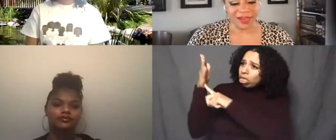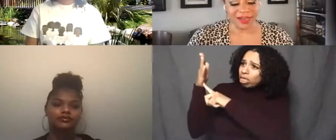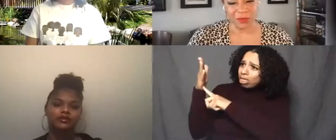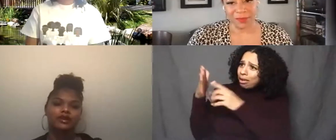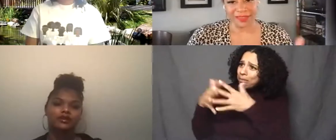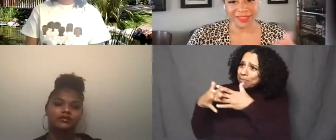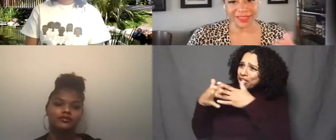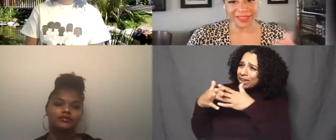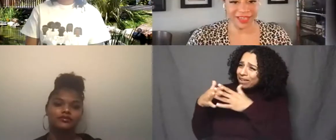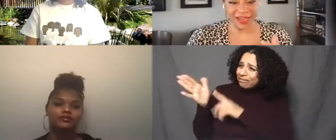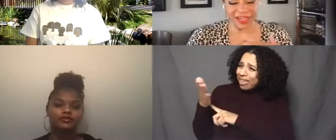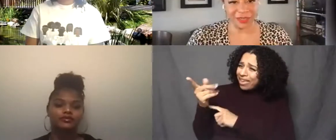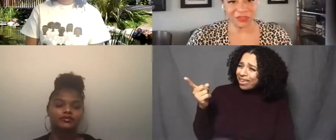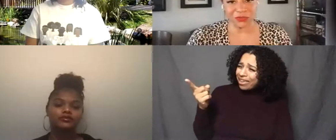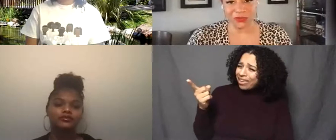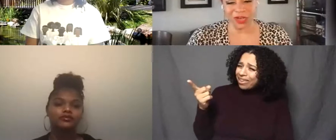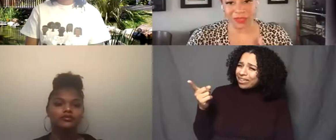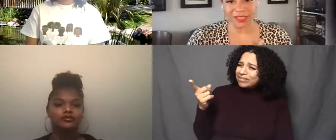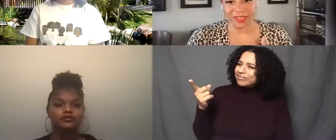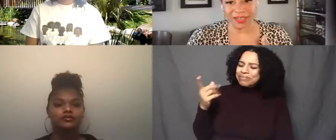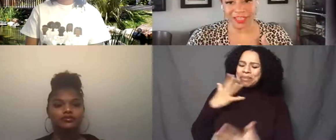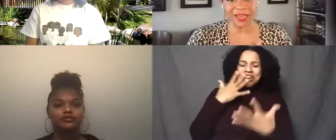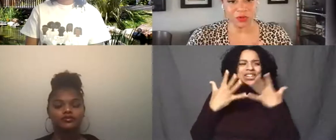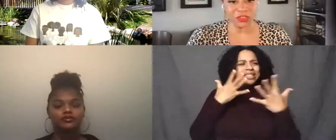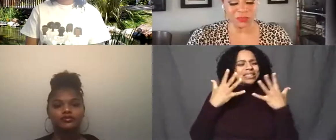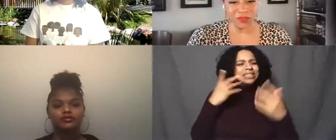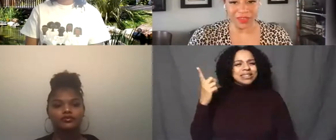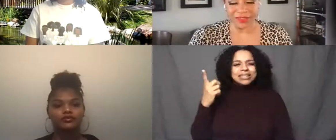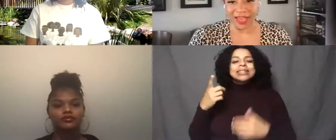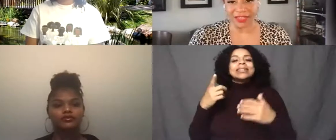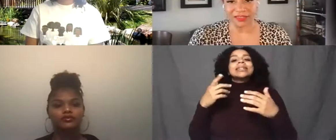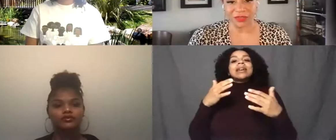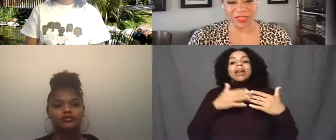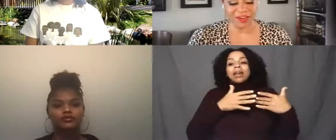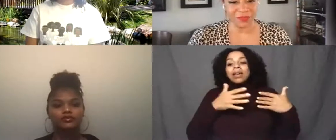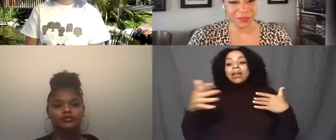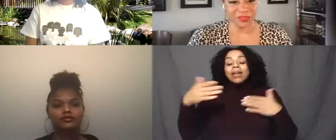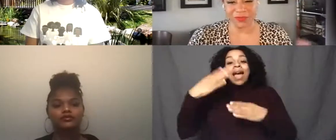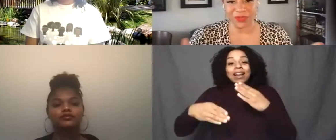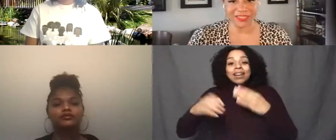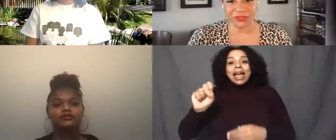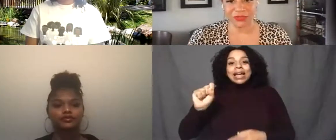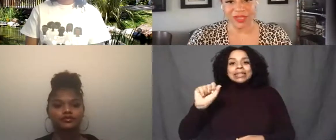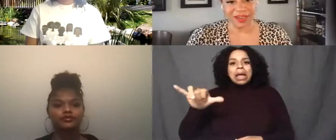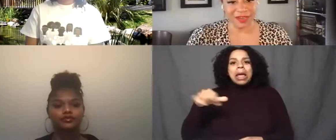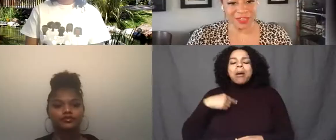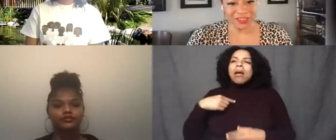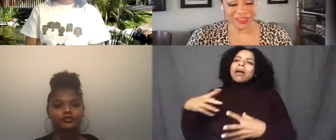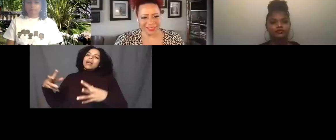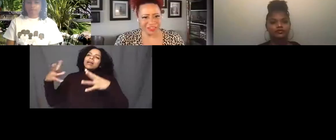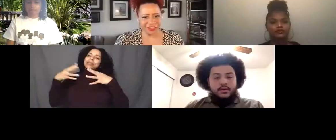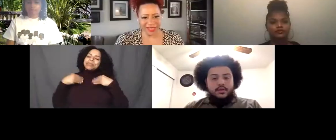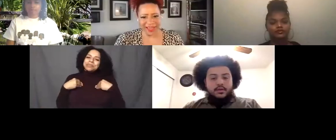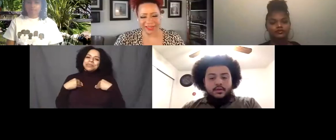yard. And by the end of the essay, I come to really claim ownership over that flag. And so a lot of people say, well, when did you come